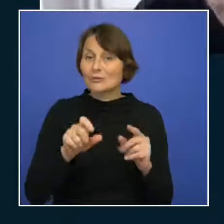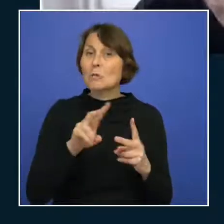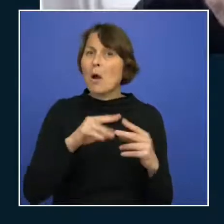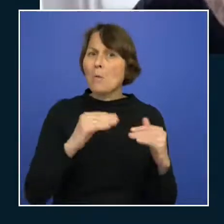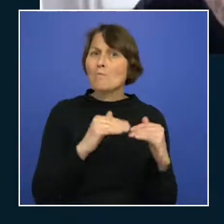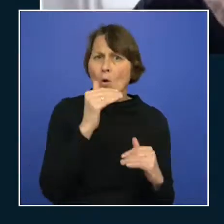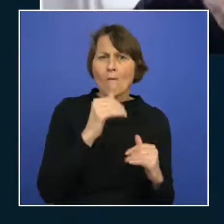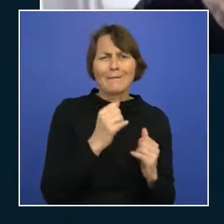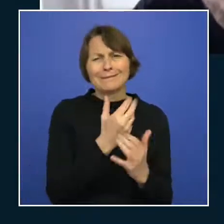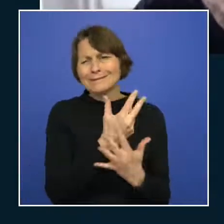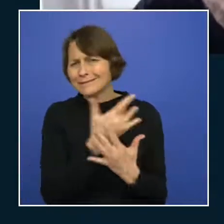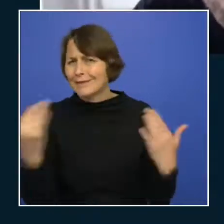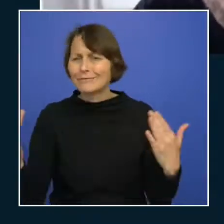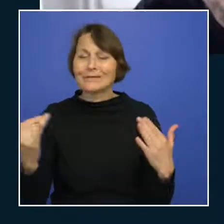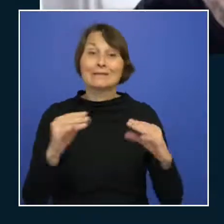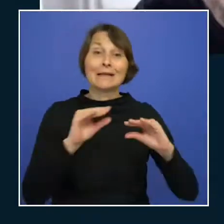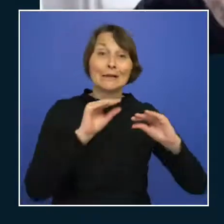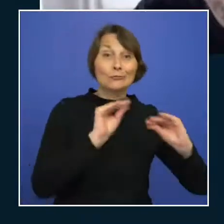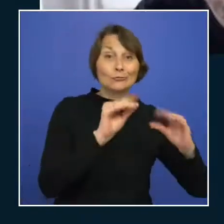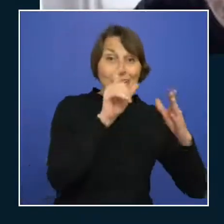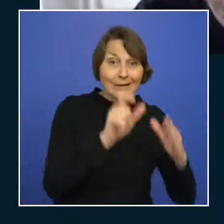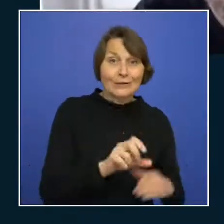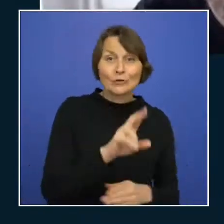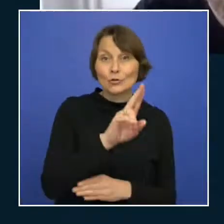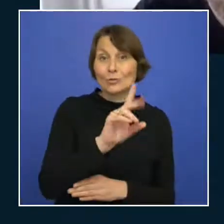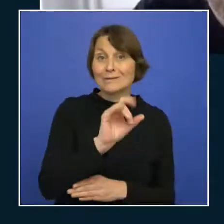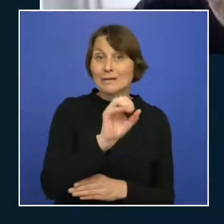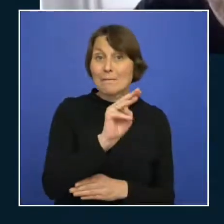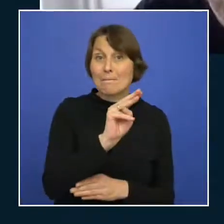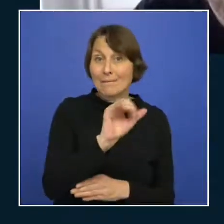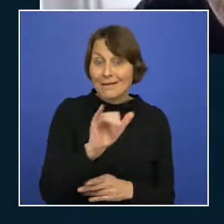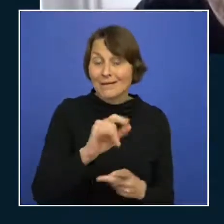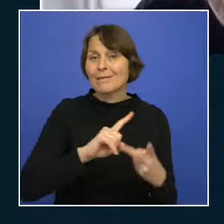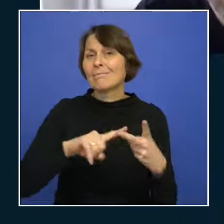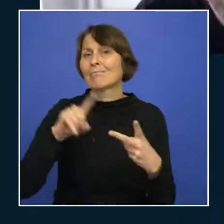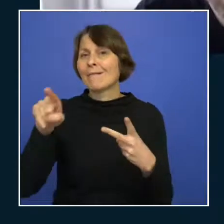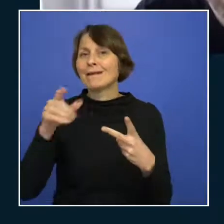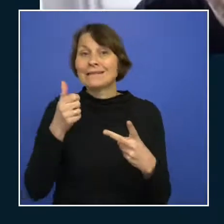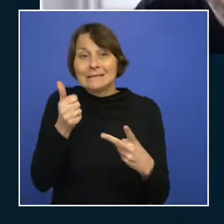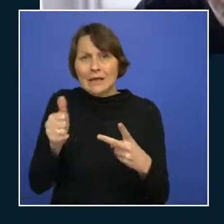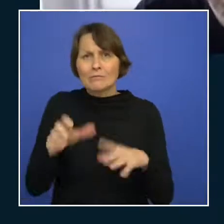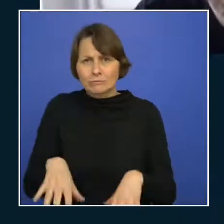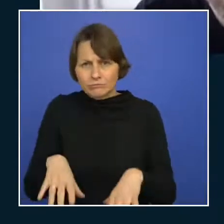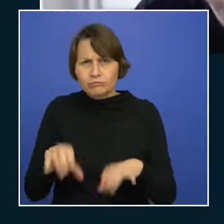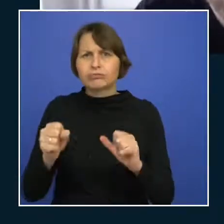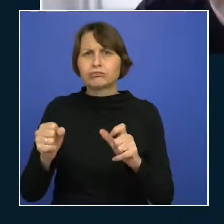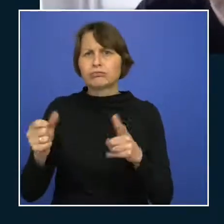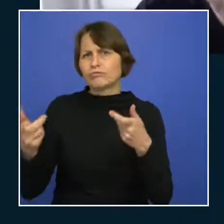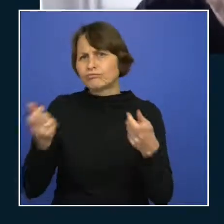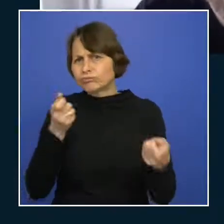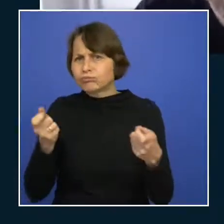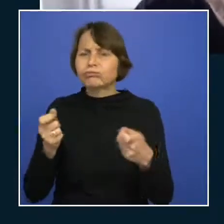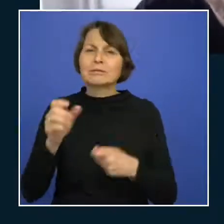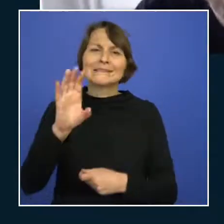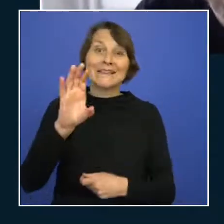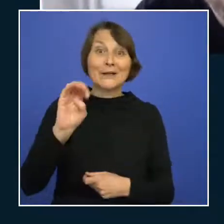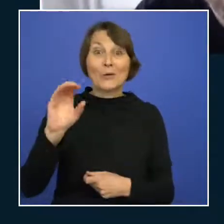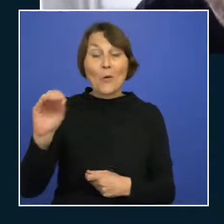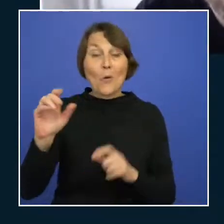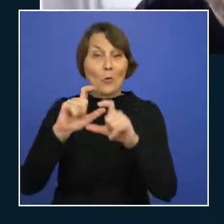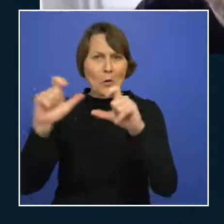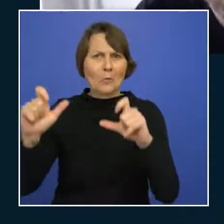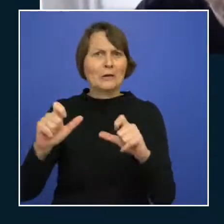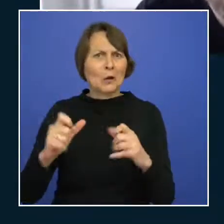trainers, CTOs of companies, all that. They're really down with the community. So we are really